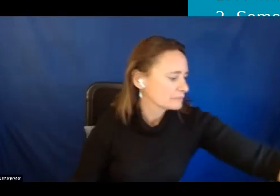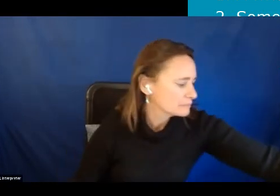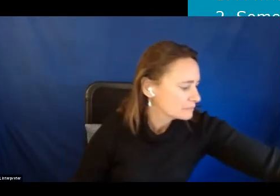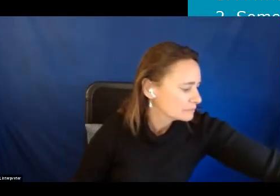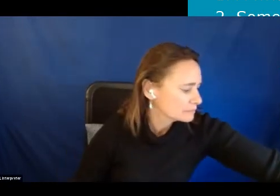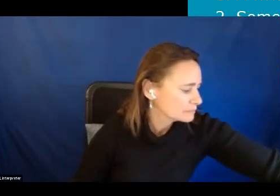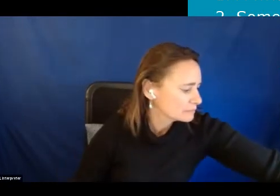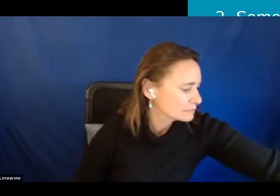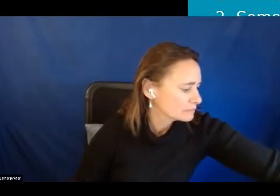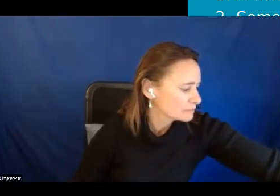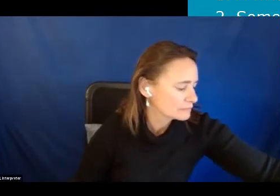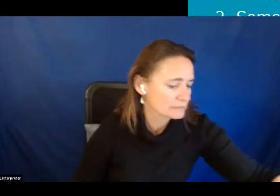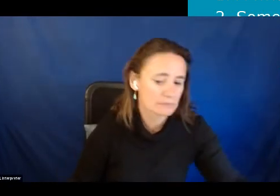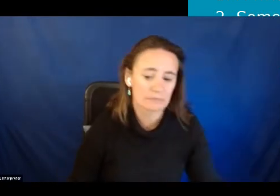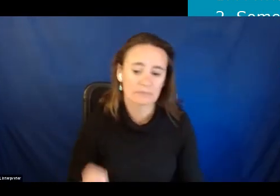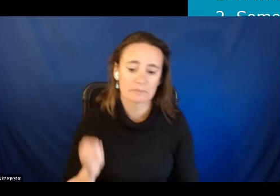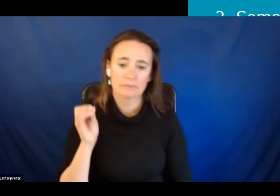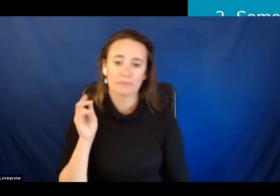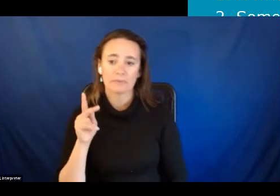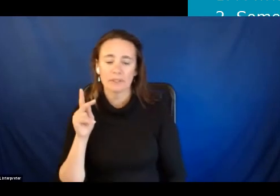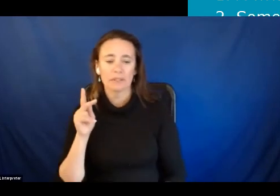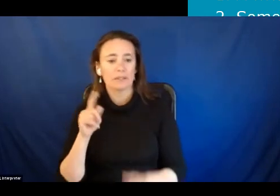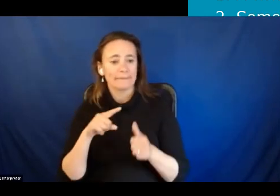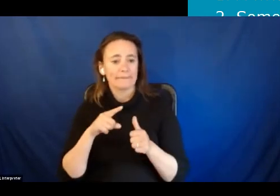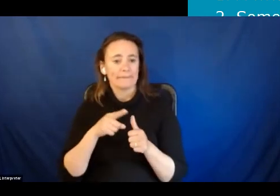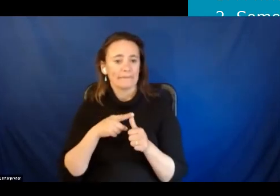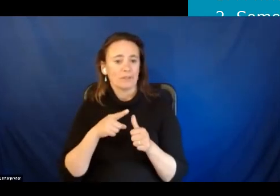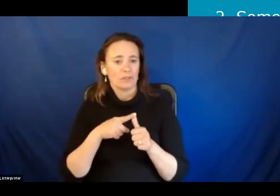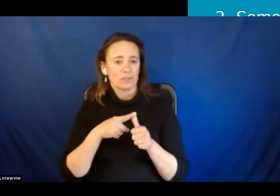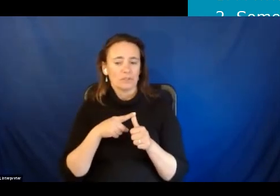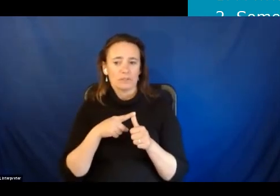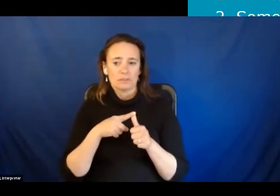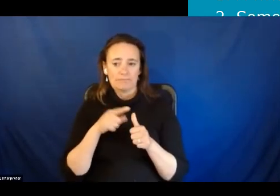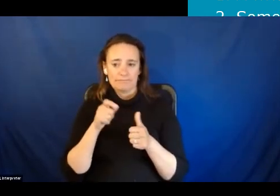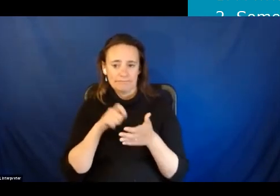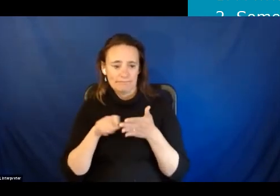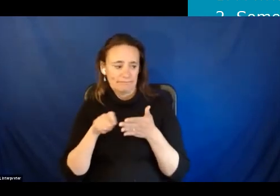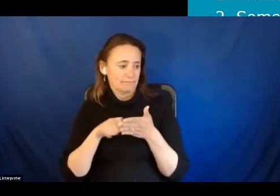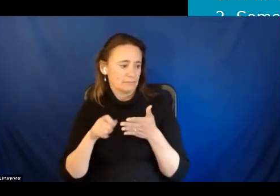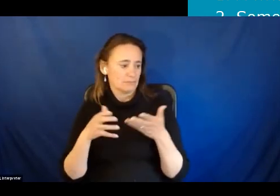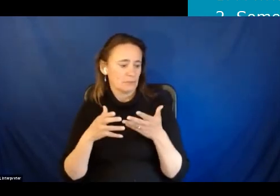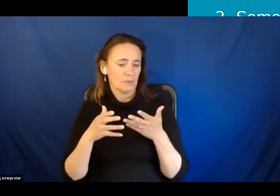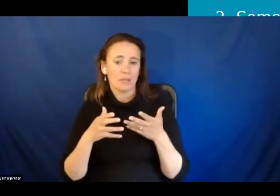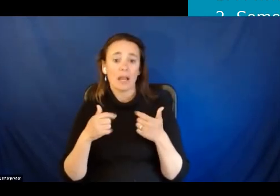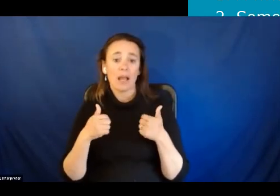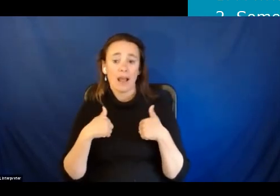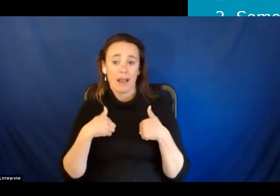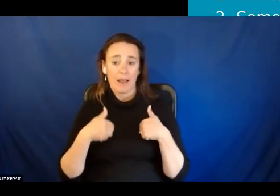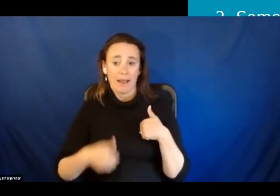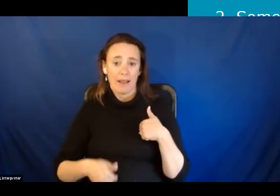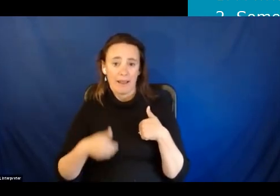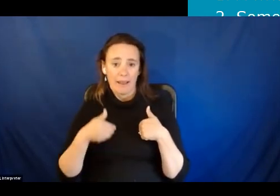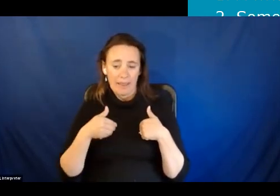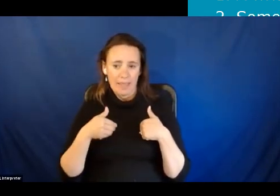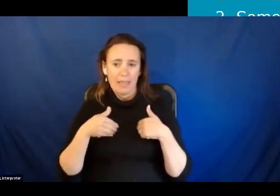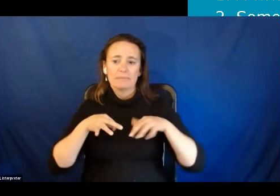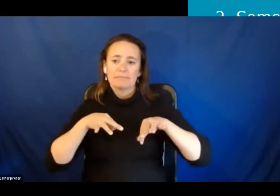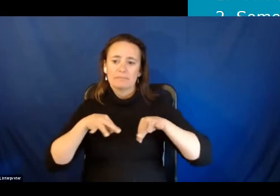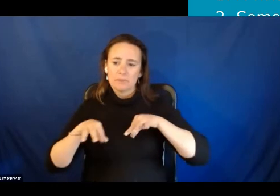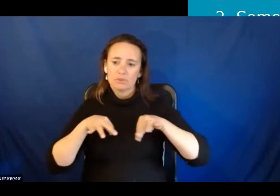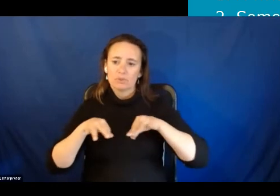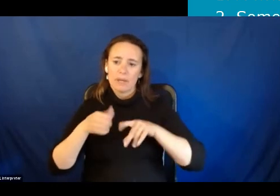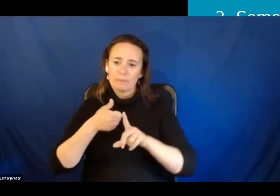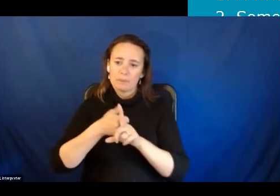Okay, so the first prompt is, and I would like you to write this down, I am, and describe yourself in one